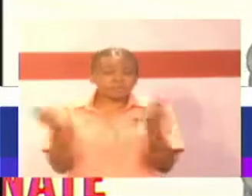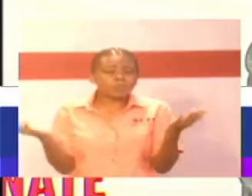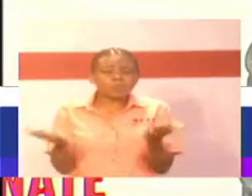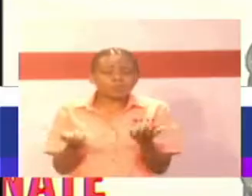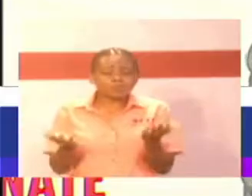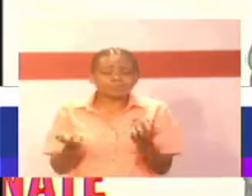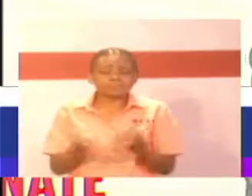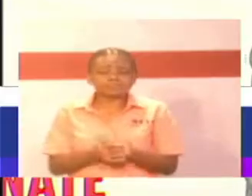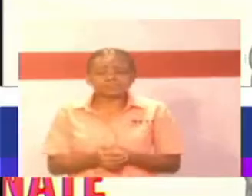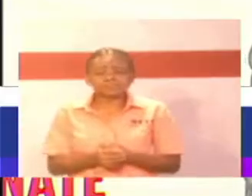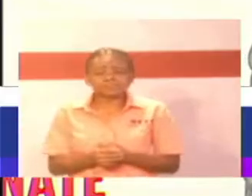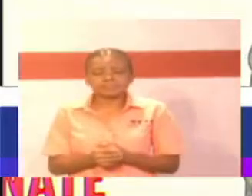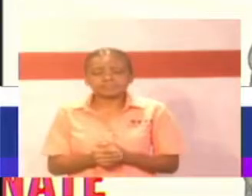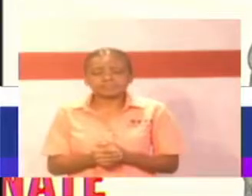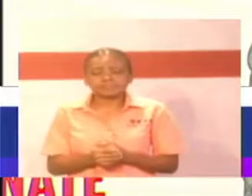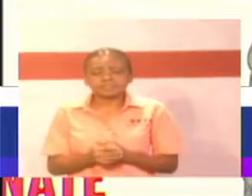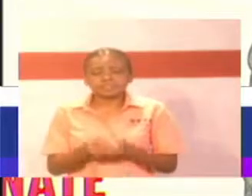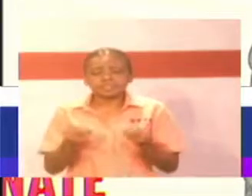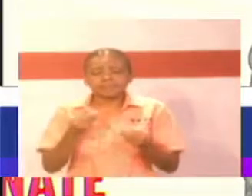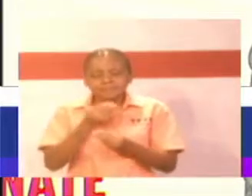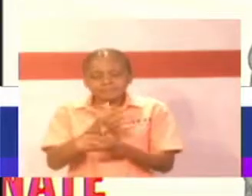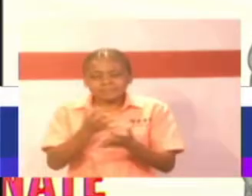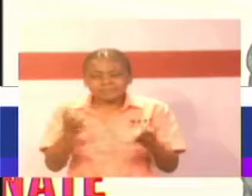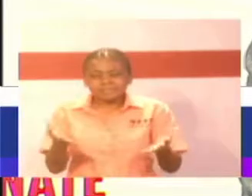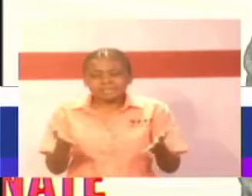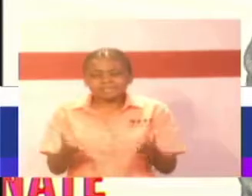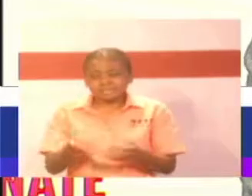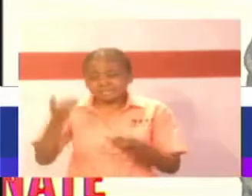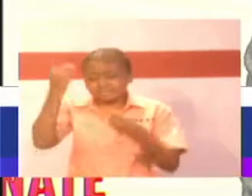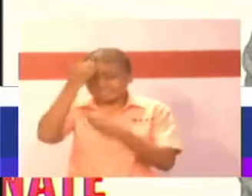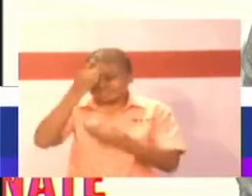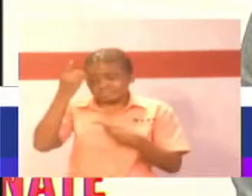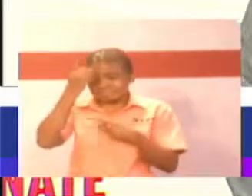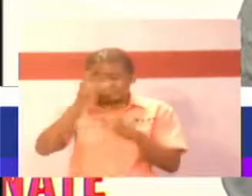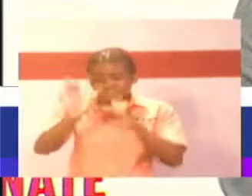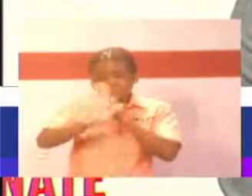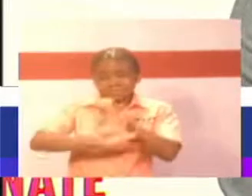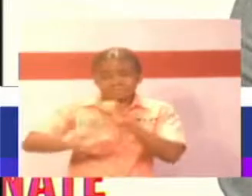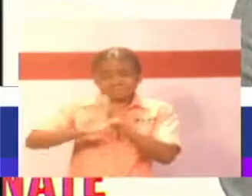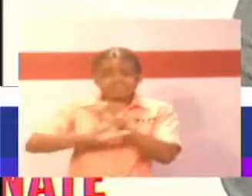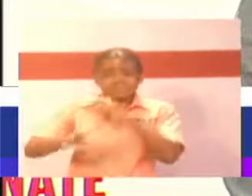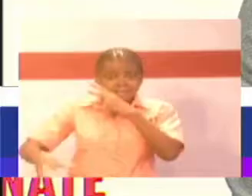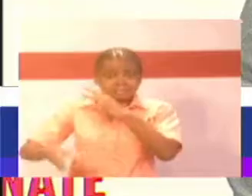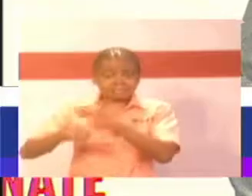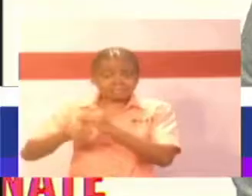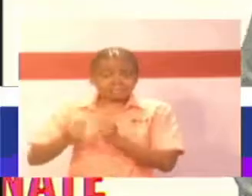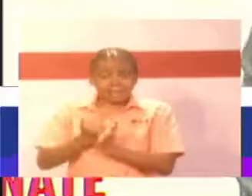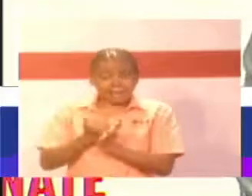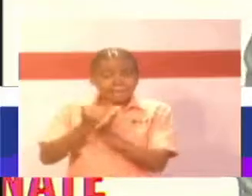promotion, disease prevention and treatment, rehabilitation, and palliative care.